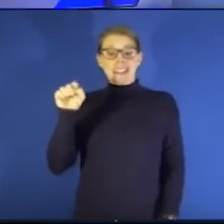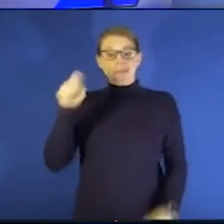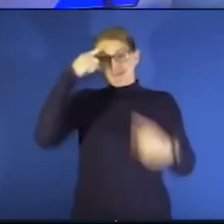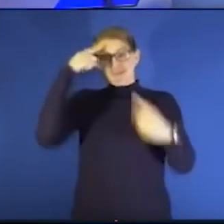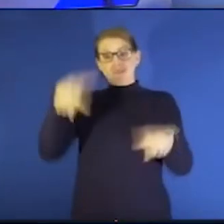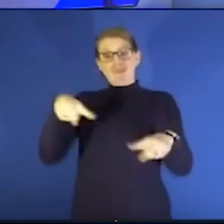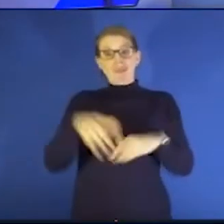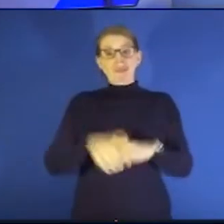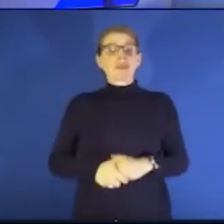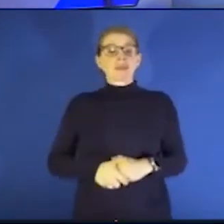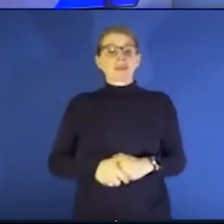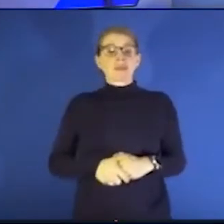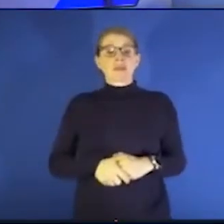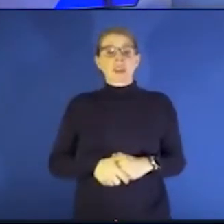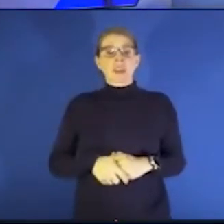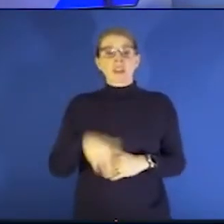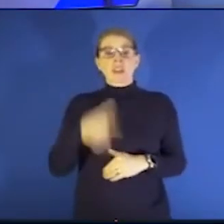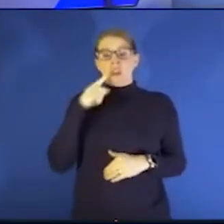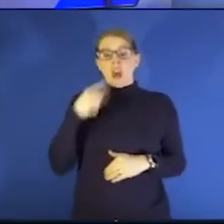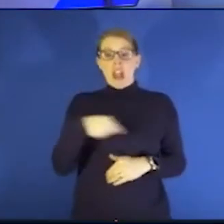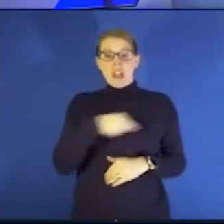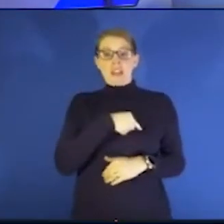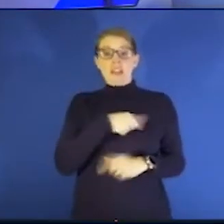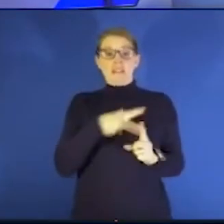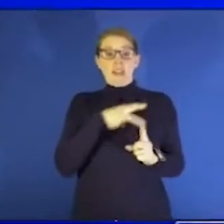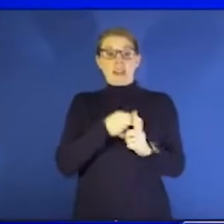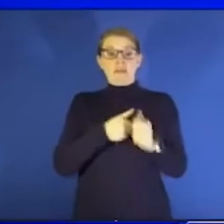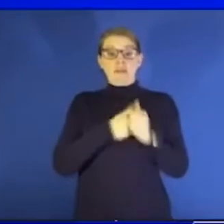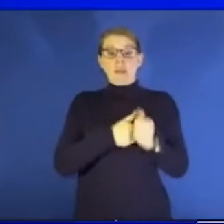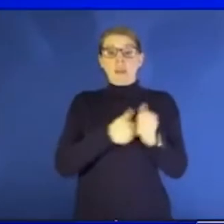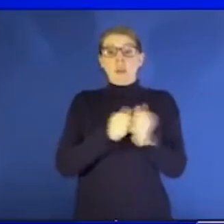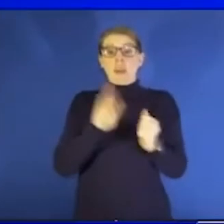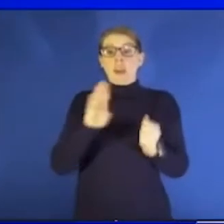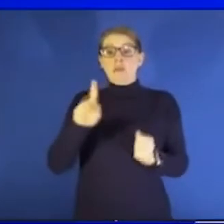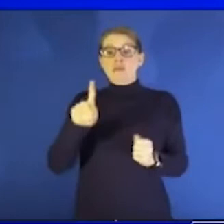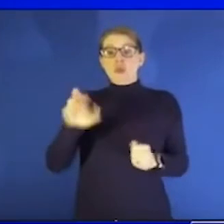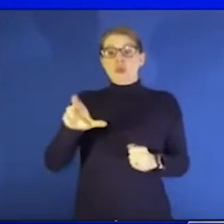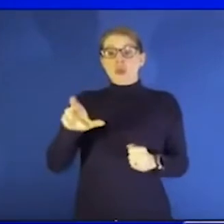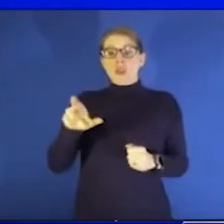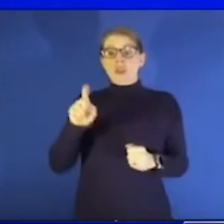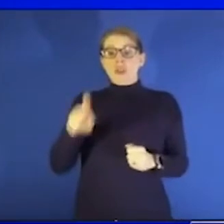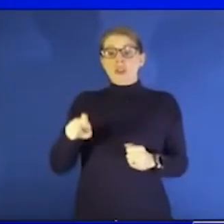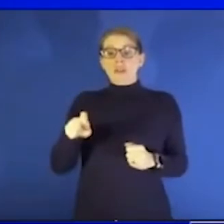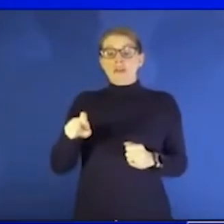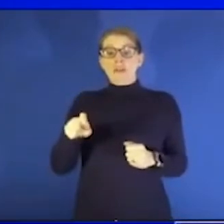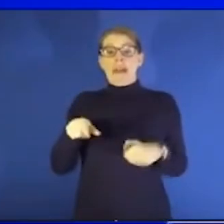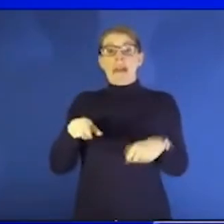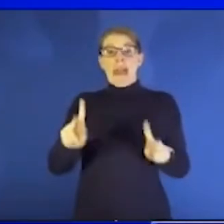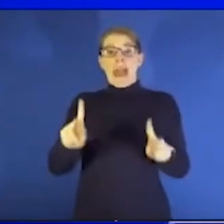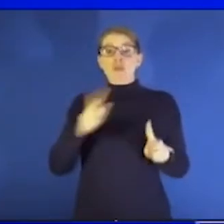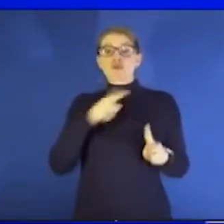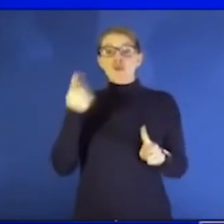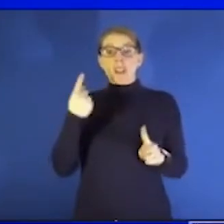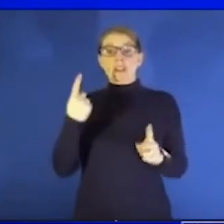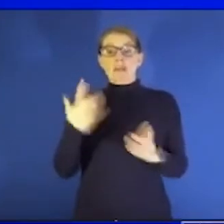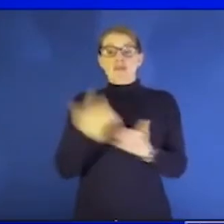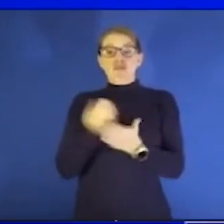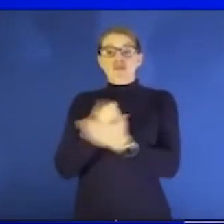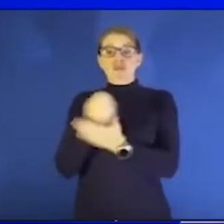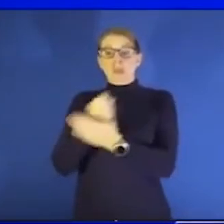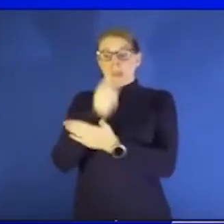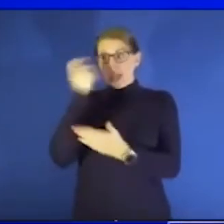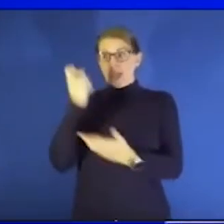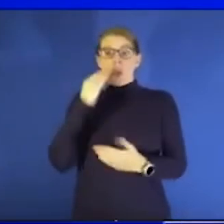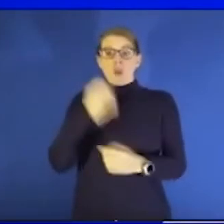those of us that are vaccinated and up to date with that booster, we should be now allowed to be able to take those risks because we know we are protected from the